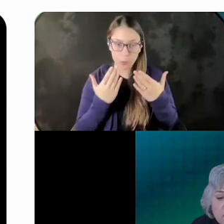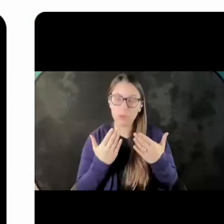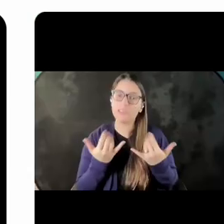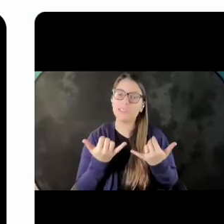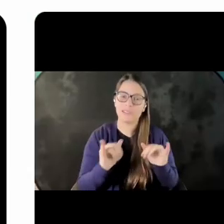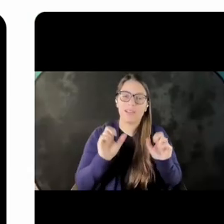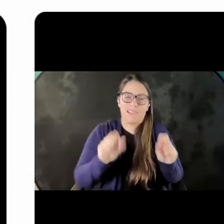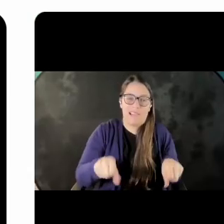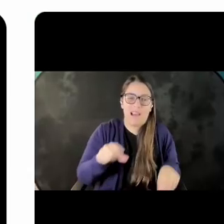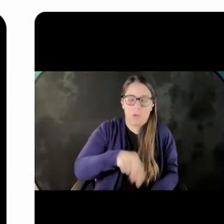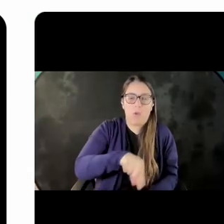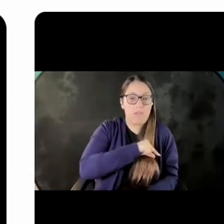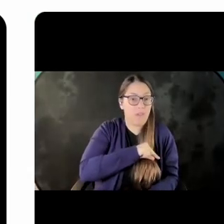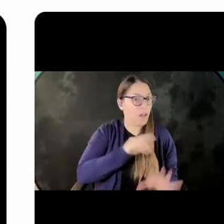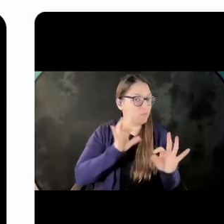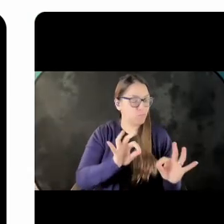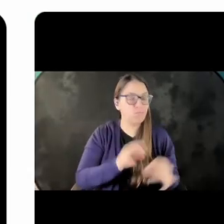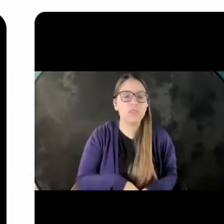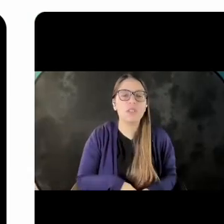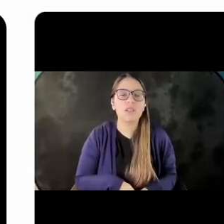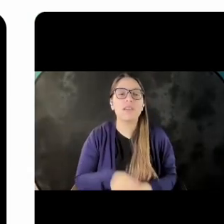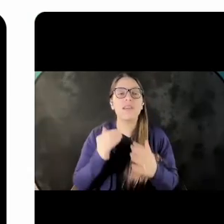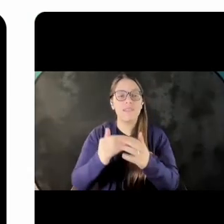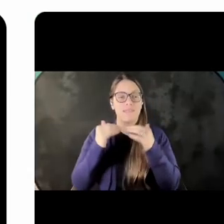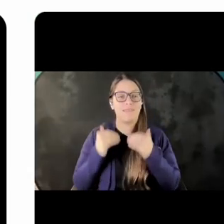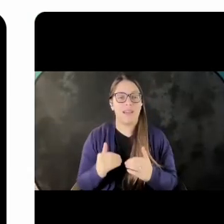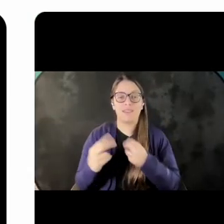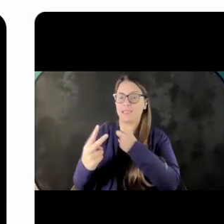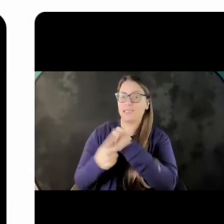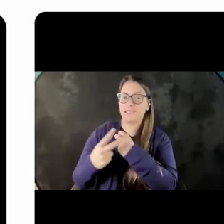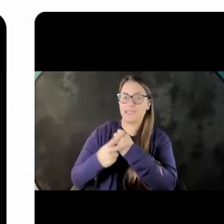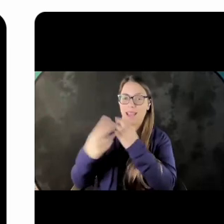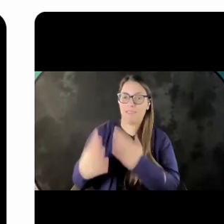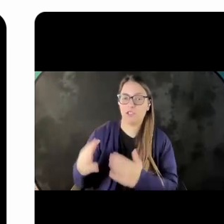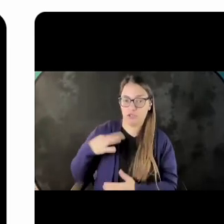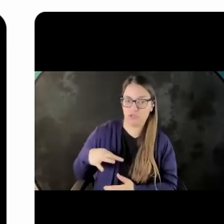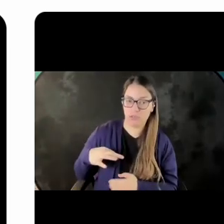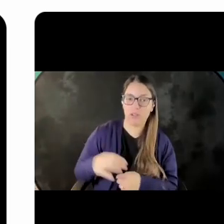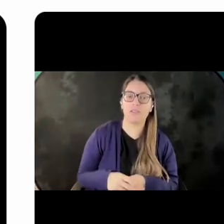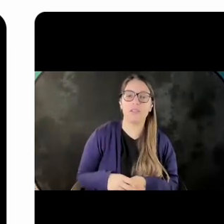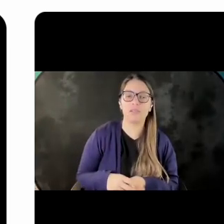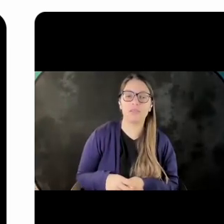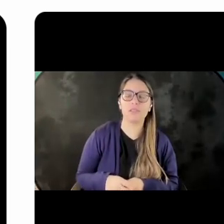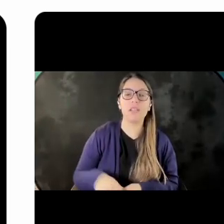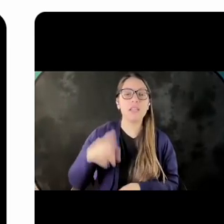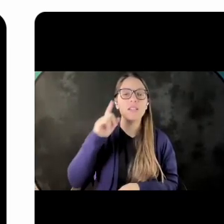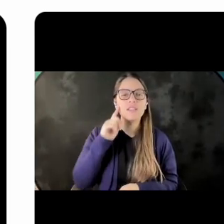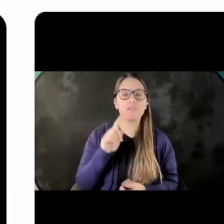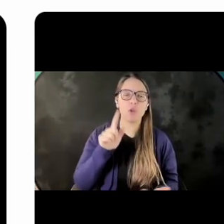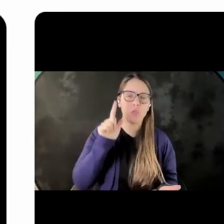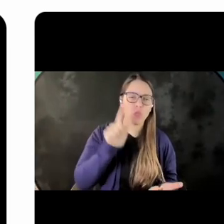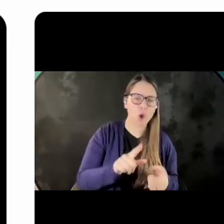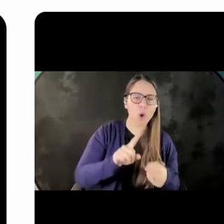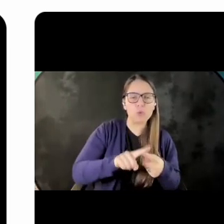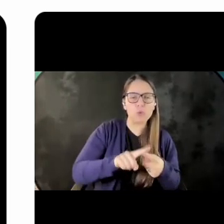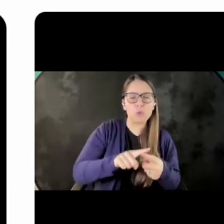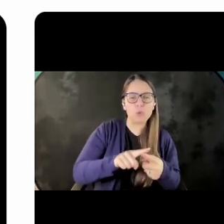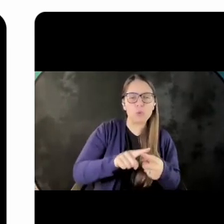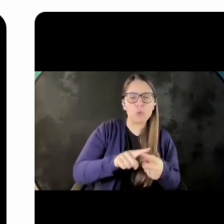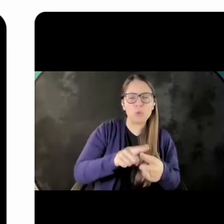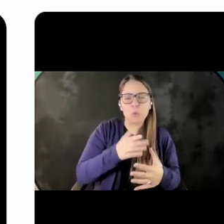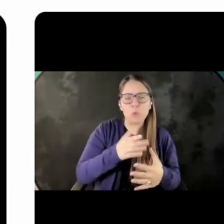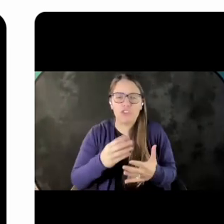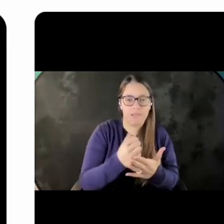is the Savers Credit, and that's a credit for low to income or low to moderate income working